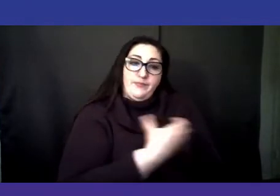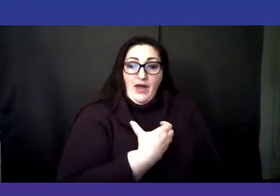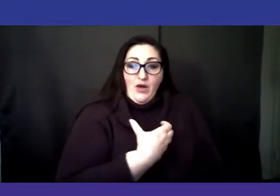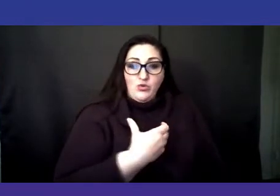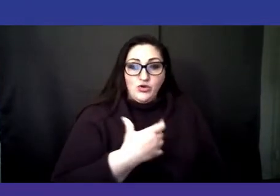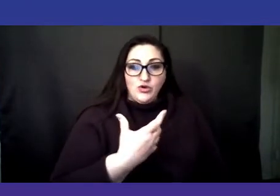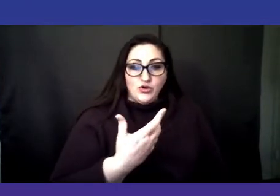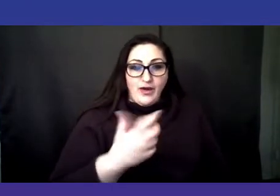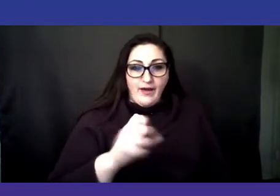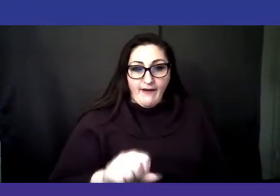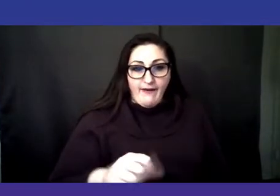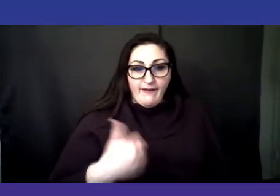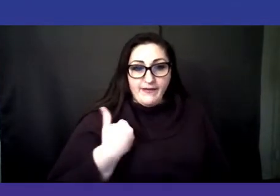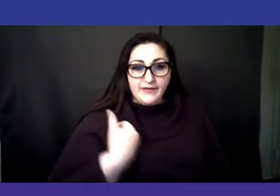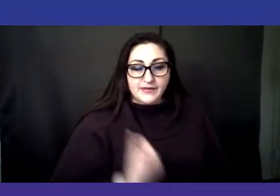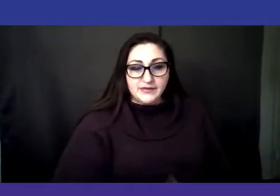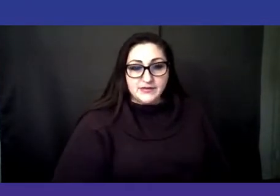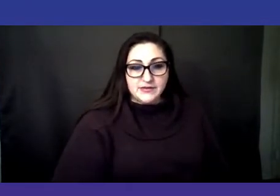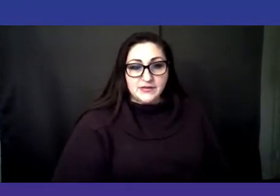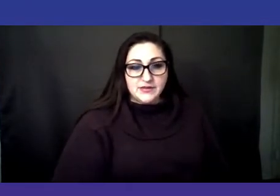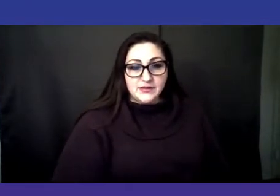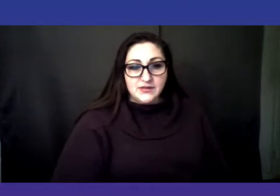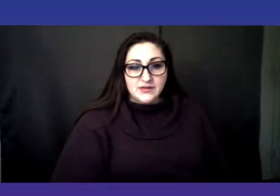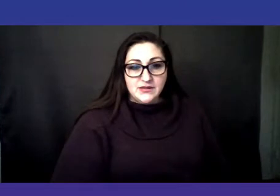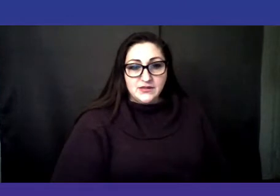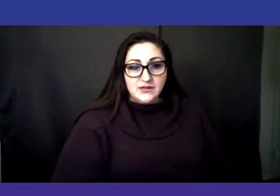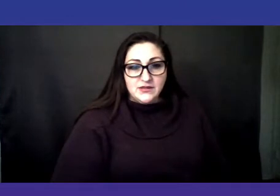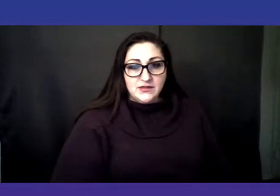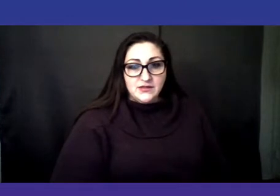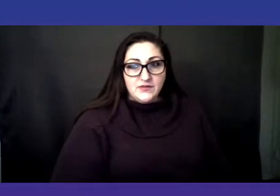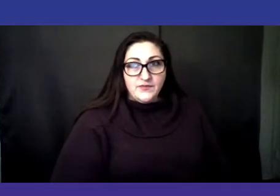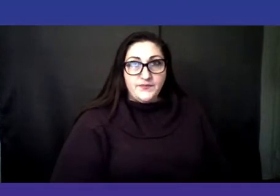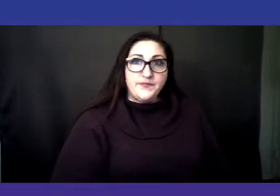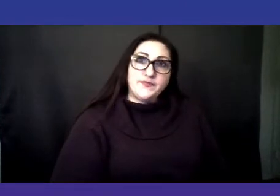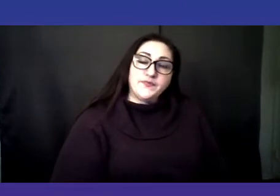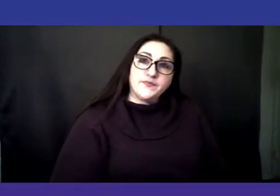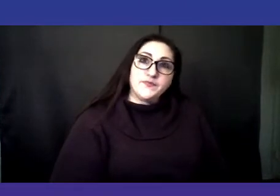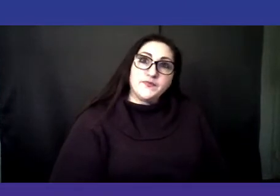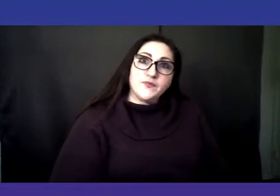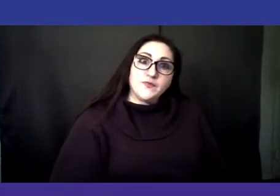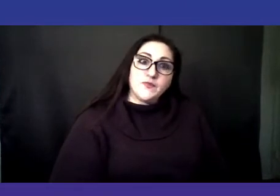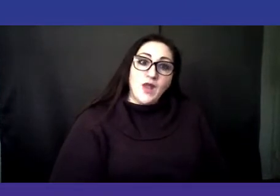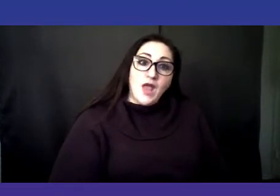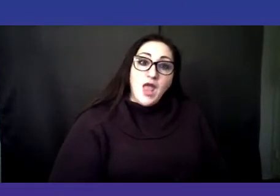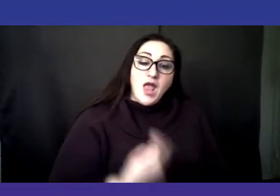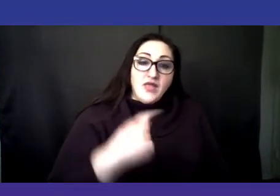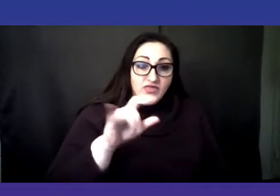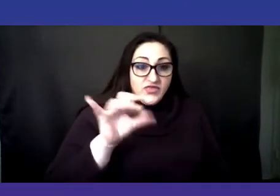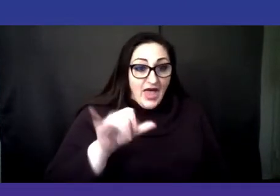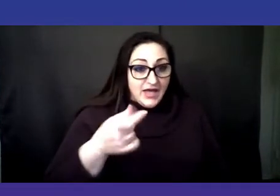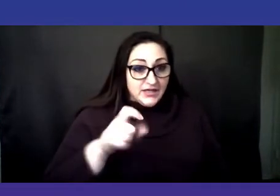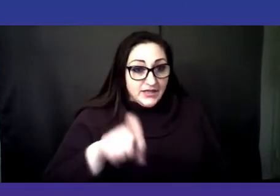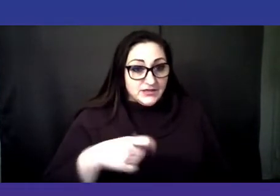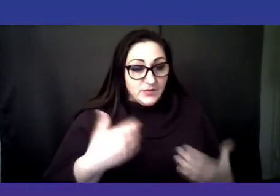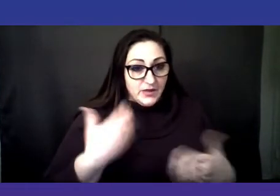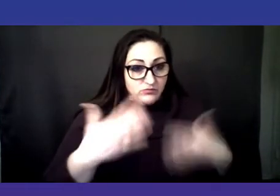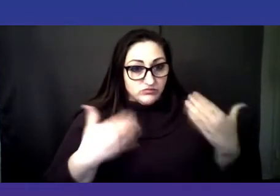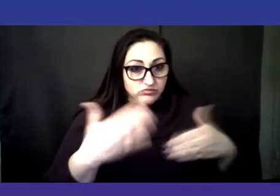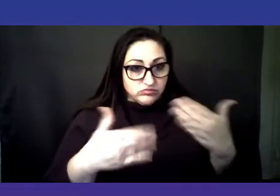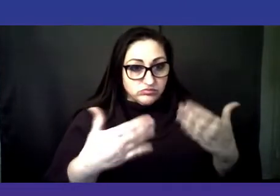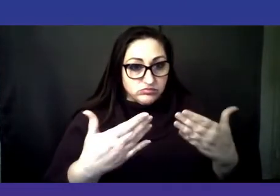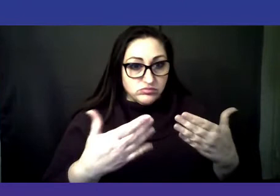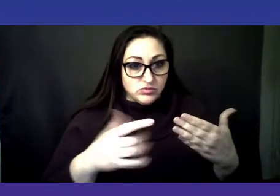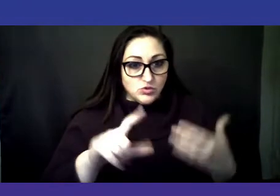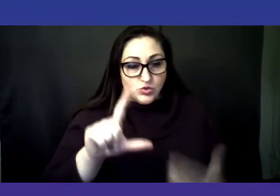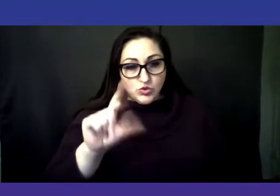that that needs to somehow be what is carried into 2035.